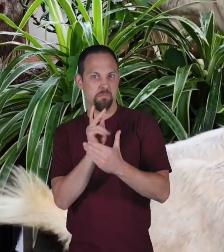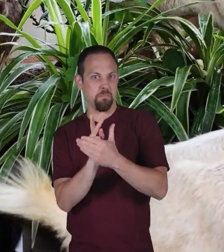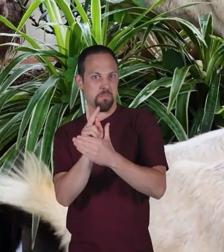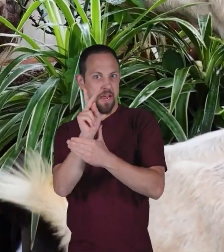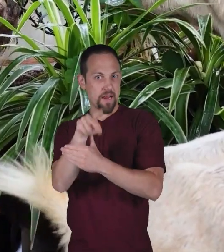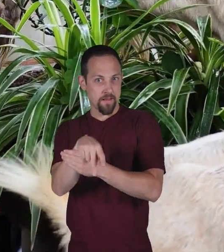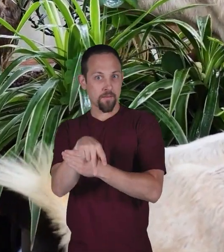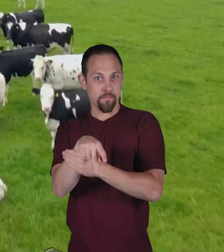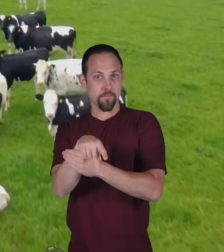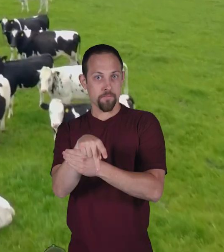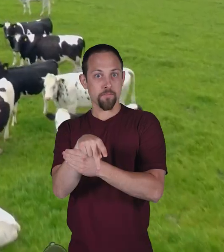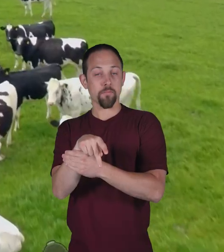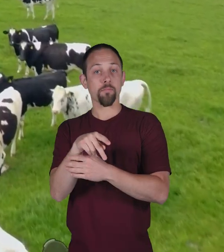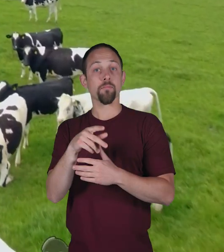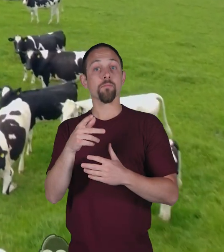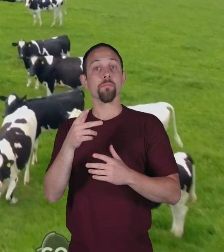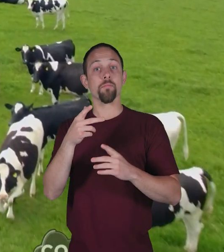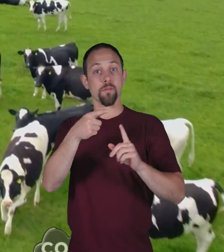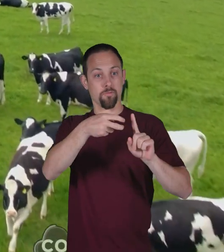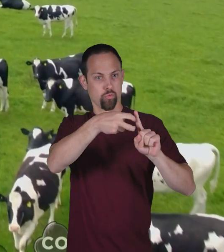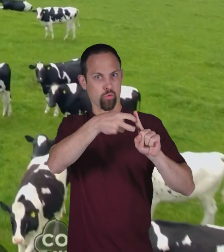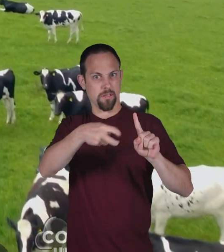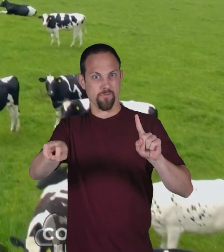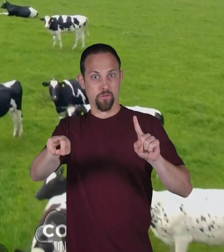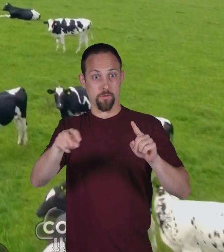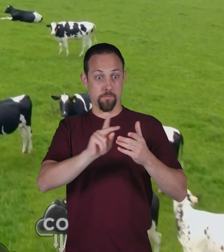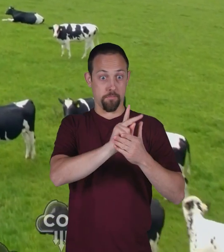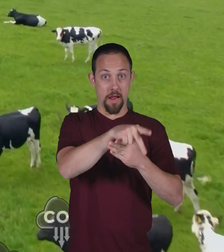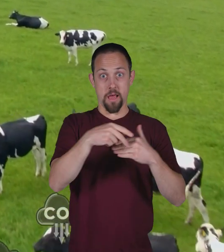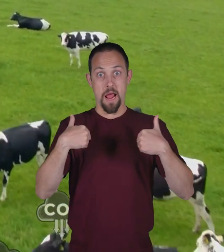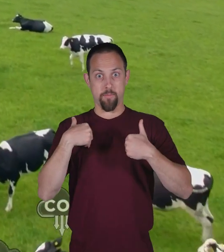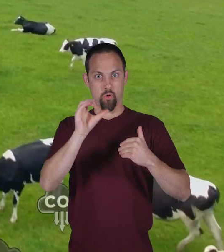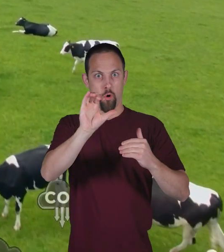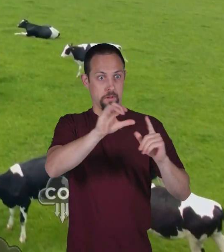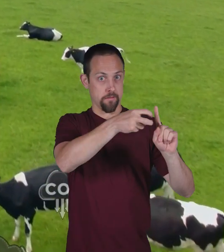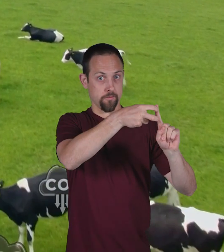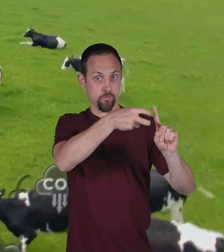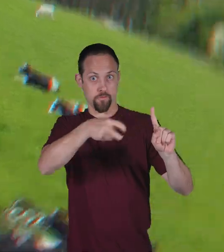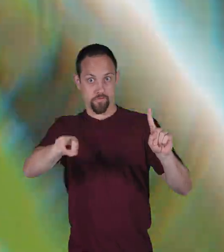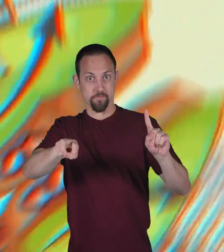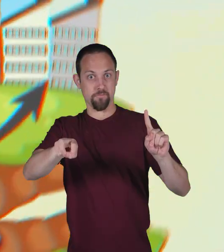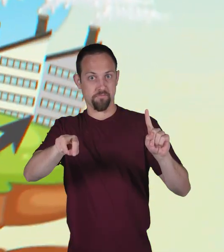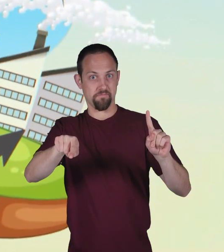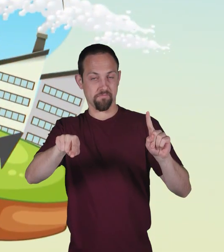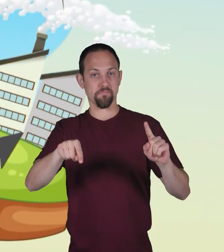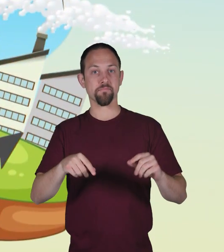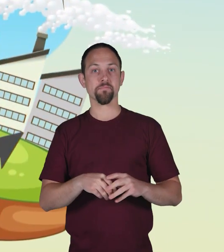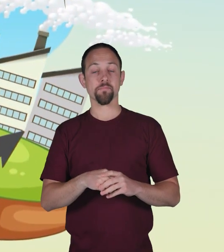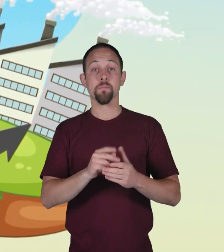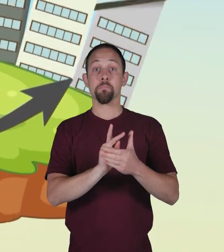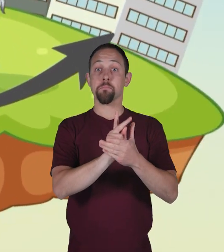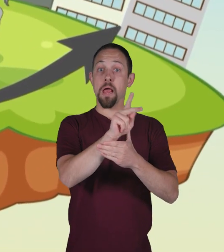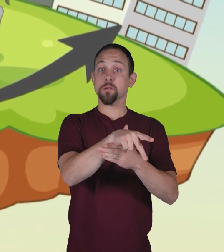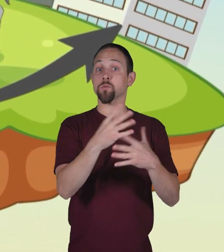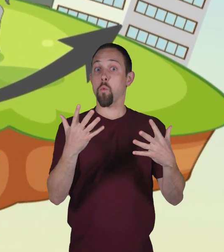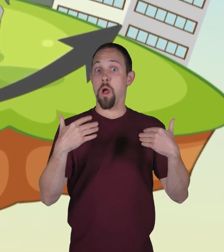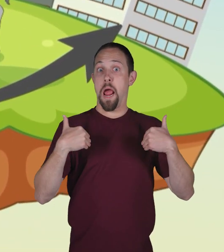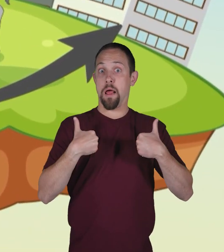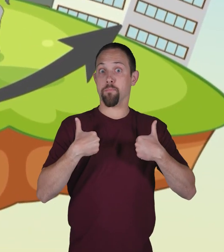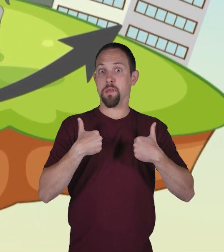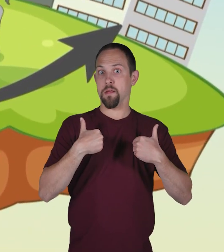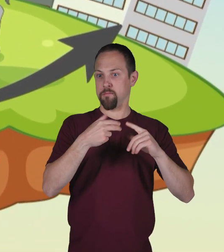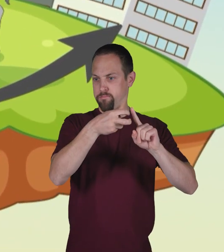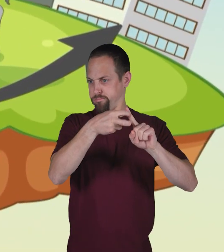plants transferring the carbon from the plants into the animals plants or animals